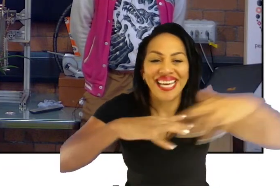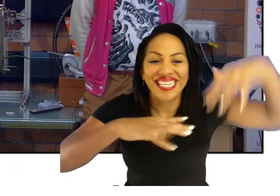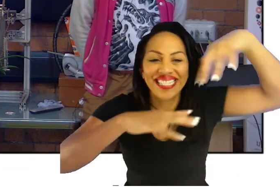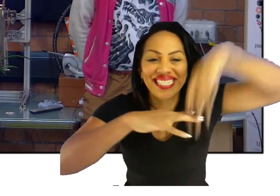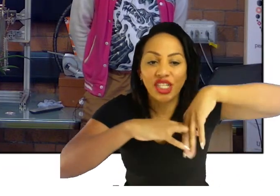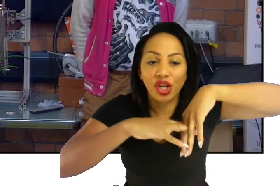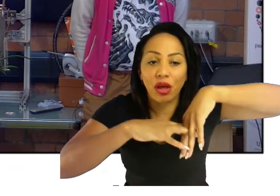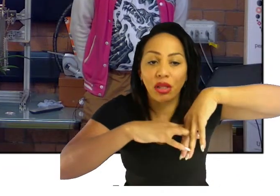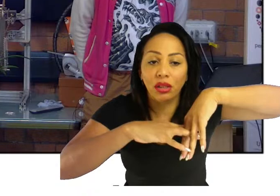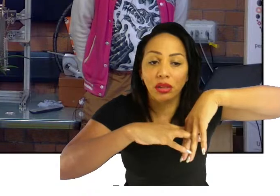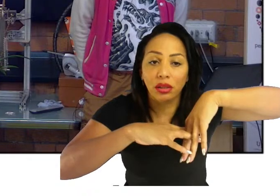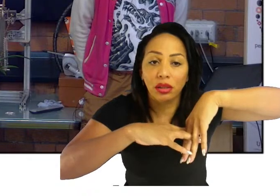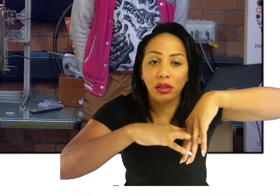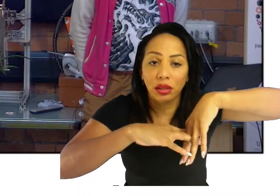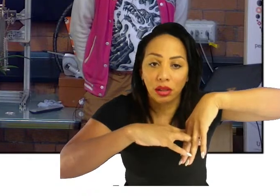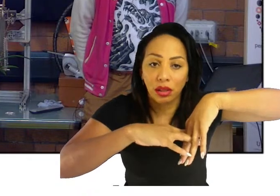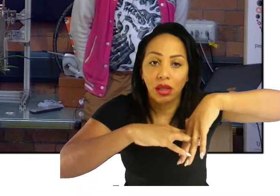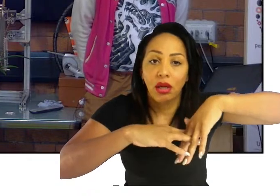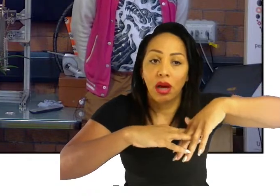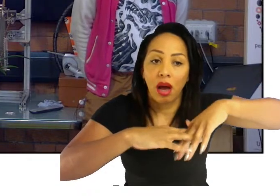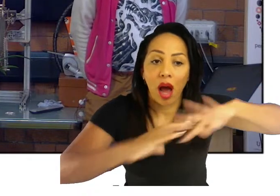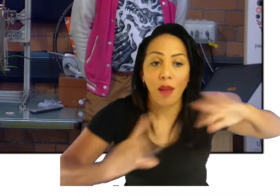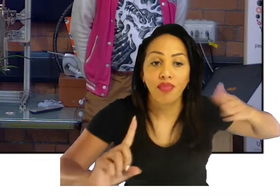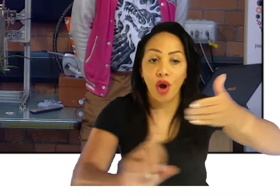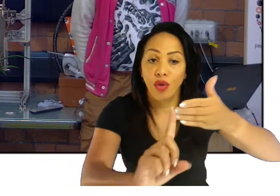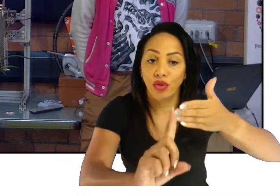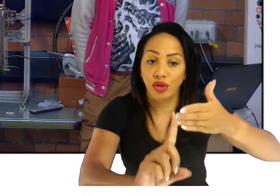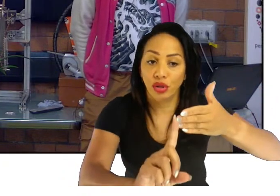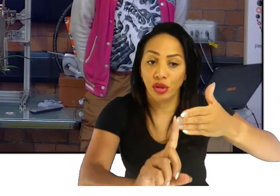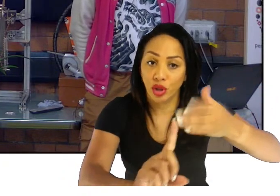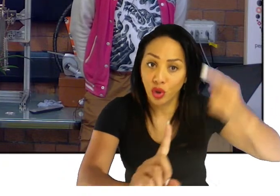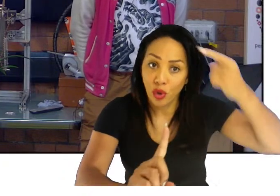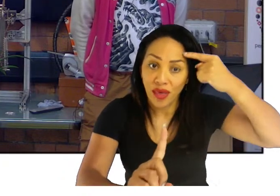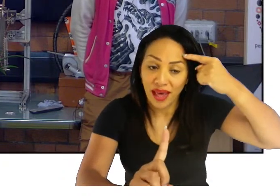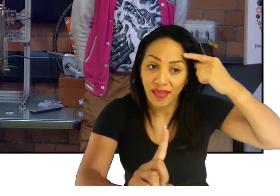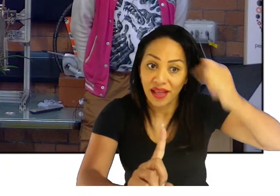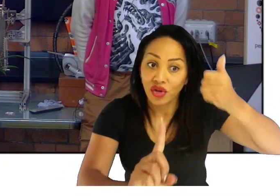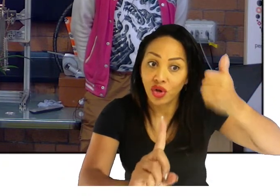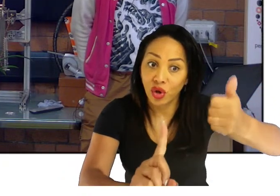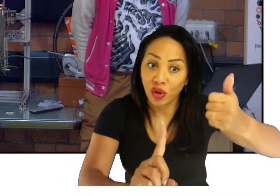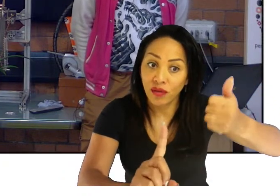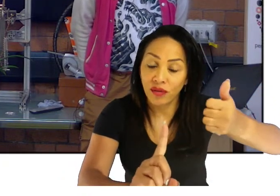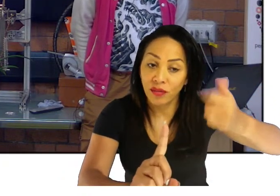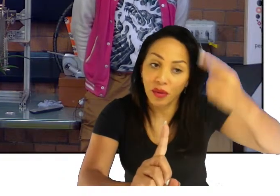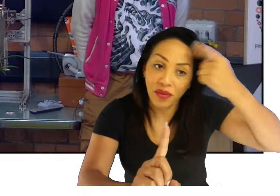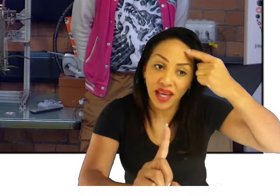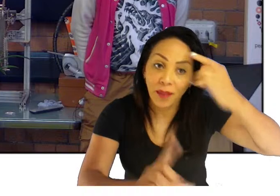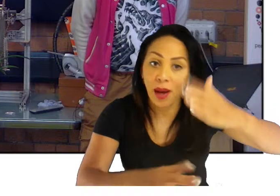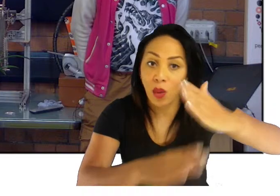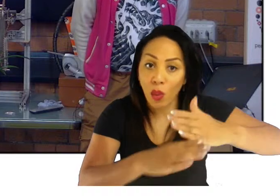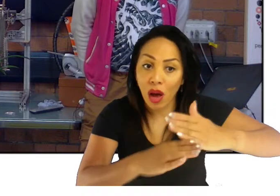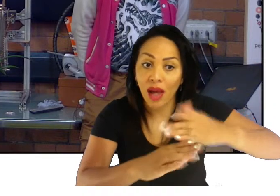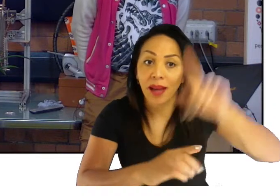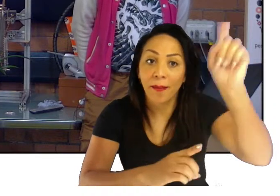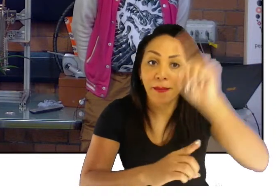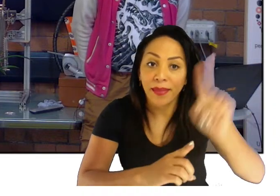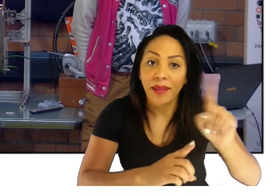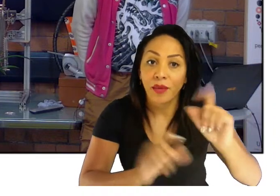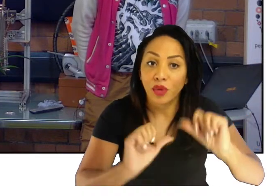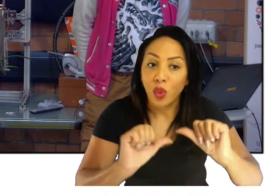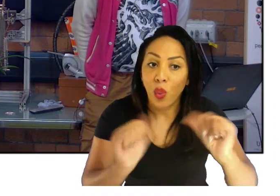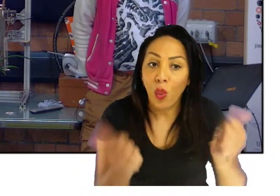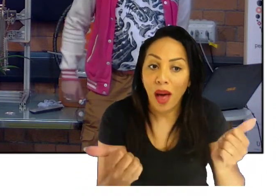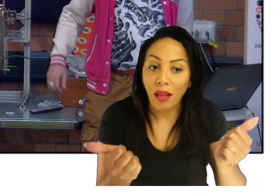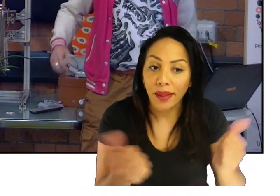indigenous approach when we think about people's well-being, or whether that's a really good idea. Graham, I'm sorry to put in. Asking my man if